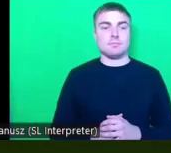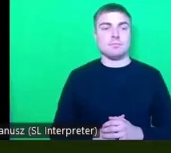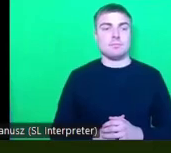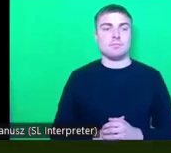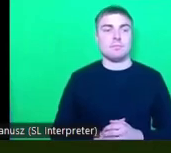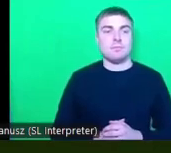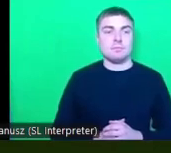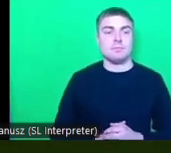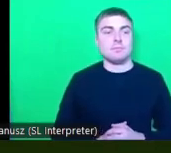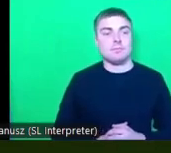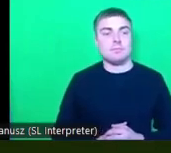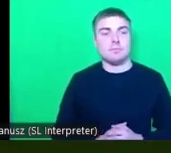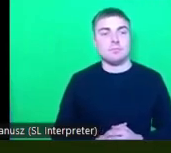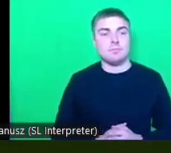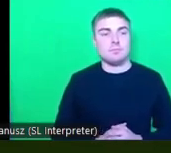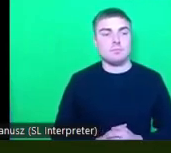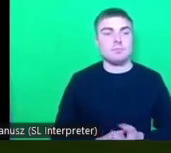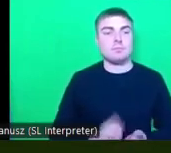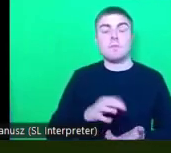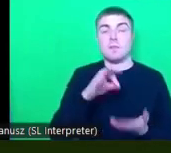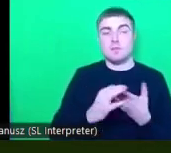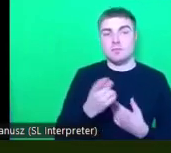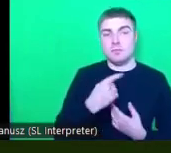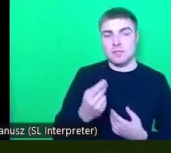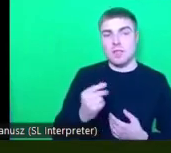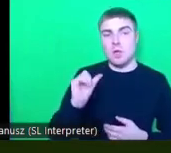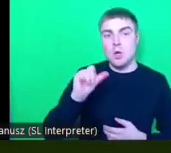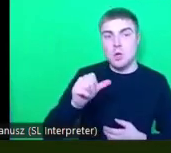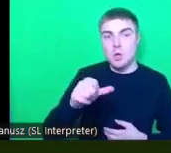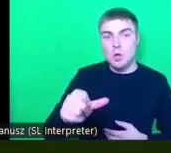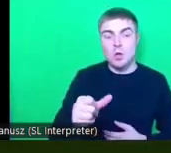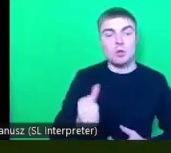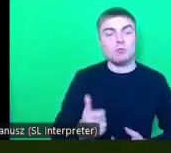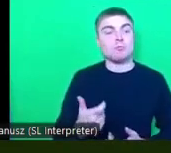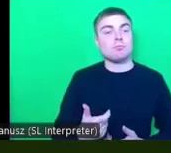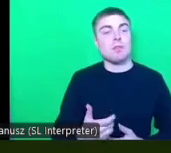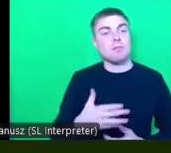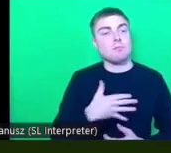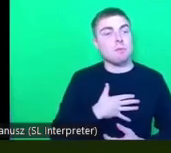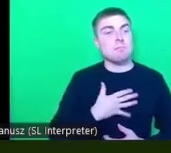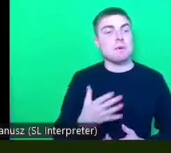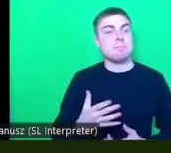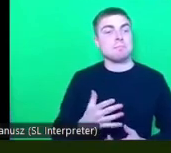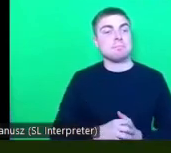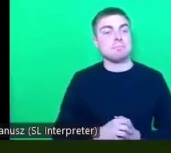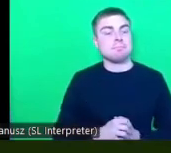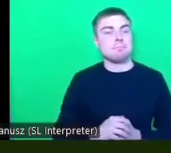annually in Sweden. So what we did was that we're using